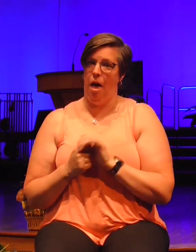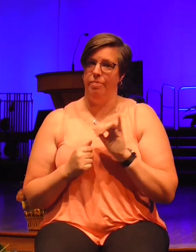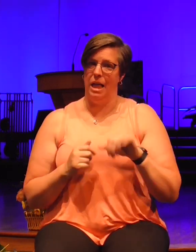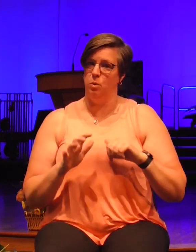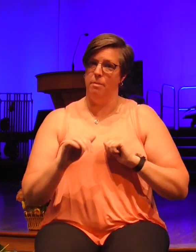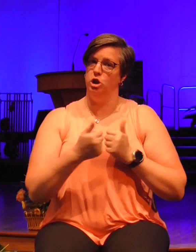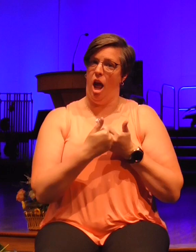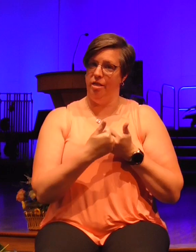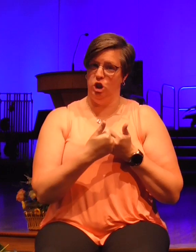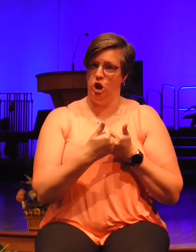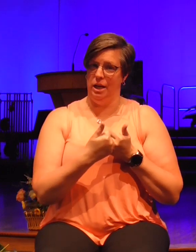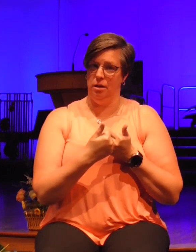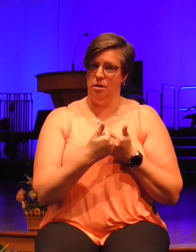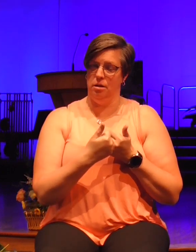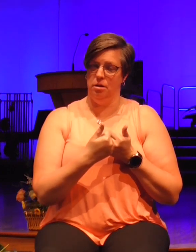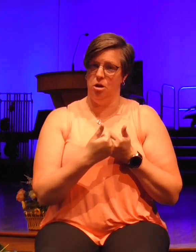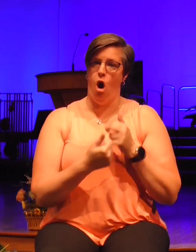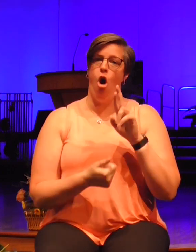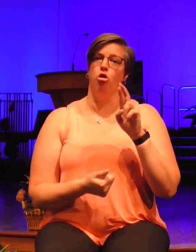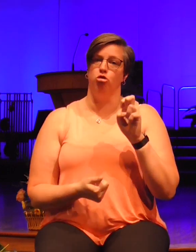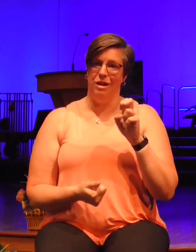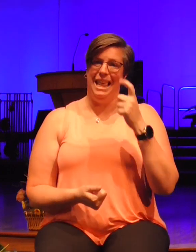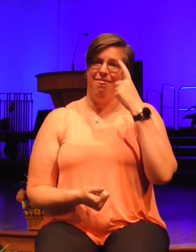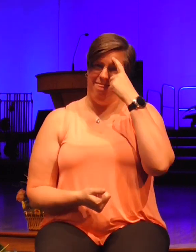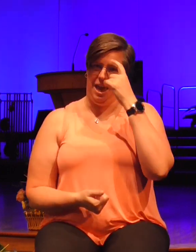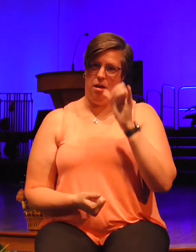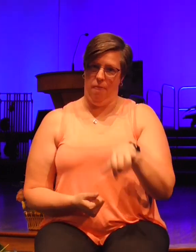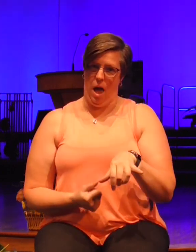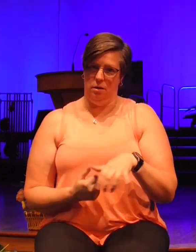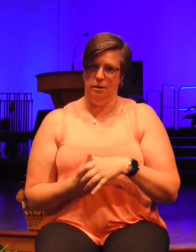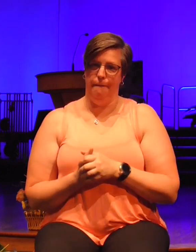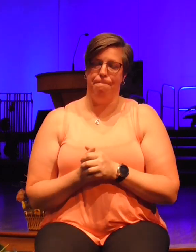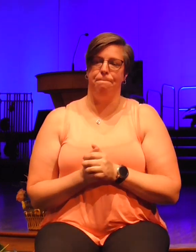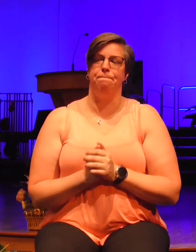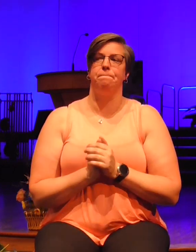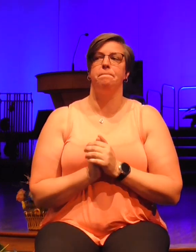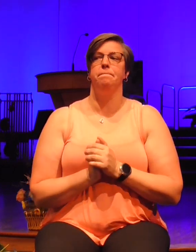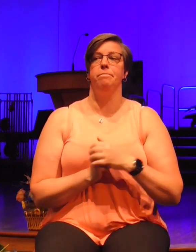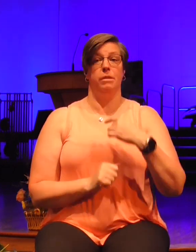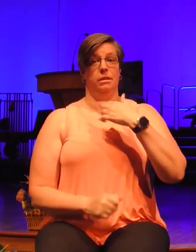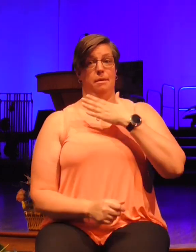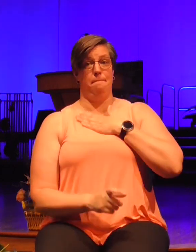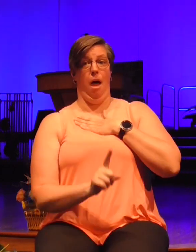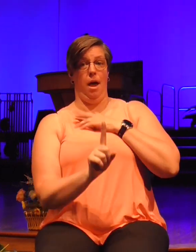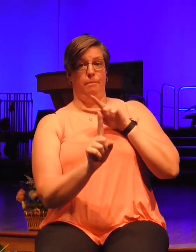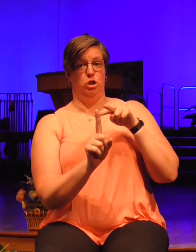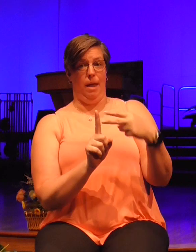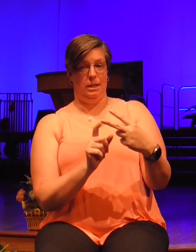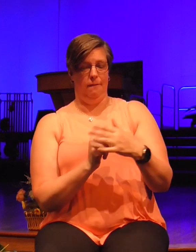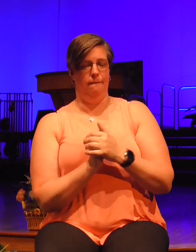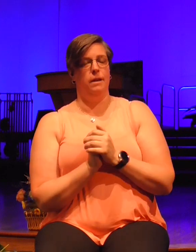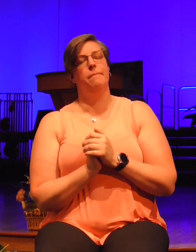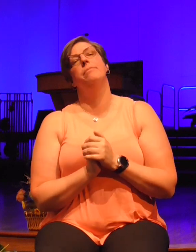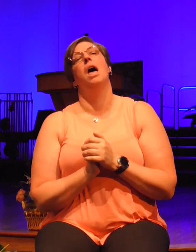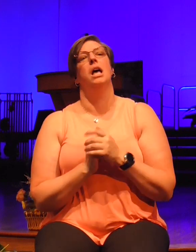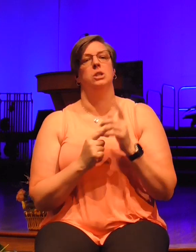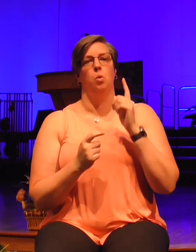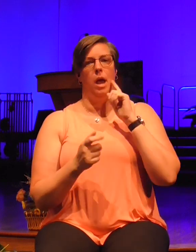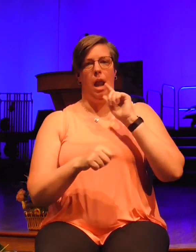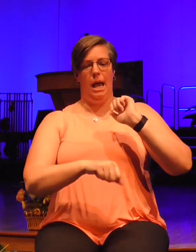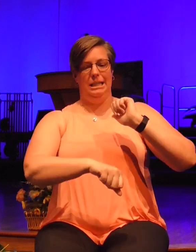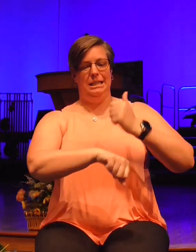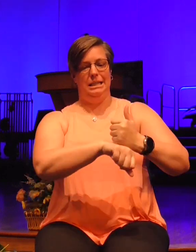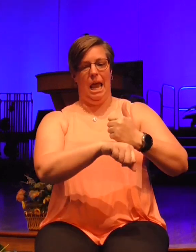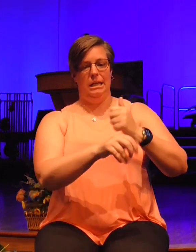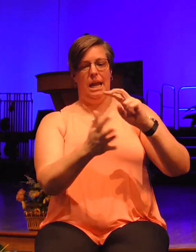challenging us to rethink today. Because the way I see it is that when I set intentions for my own